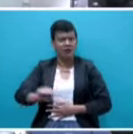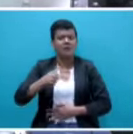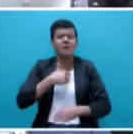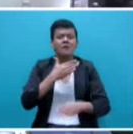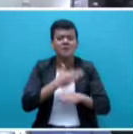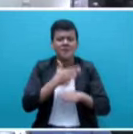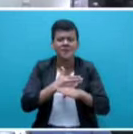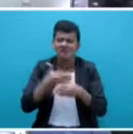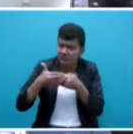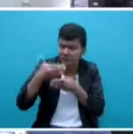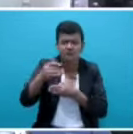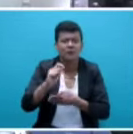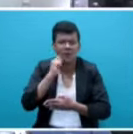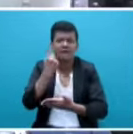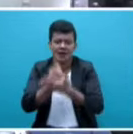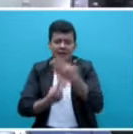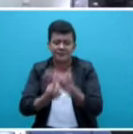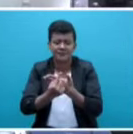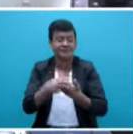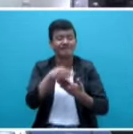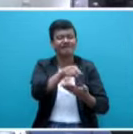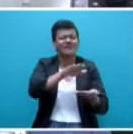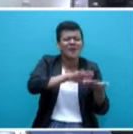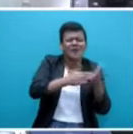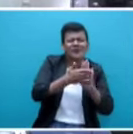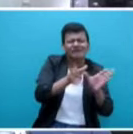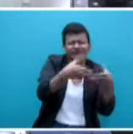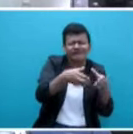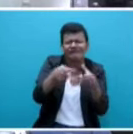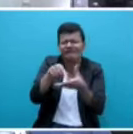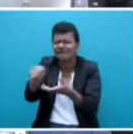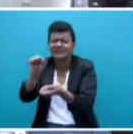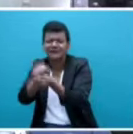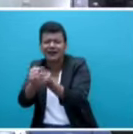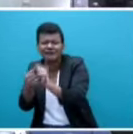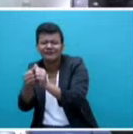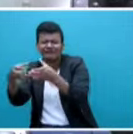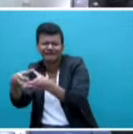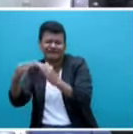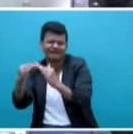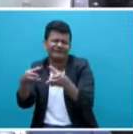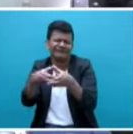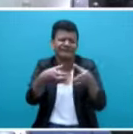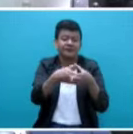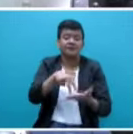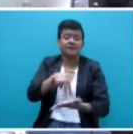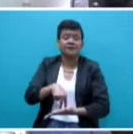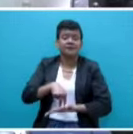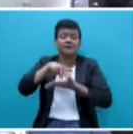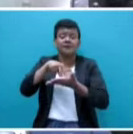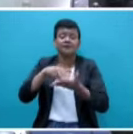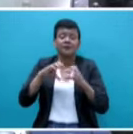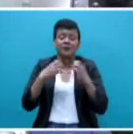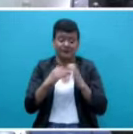sessions. Mr. Speaker, sir, I'm adamant that the standing committee chairpersons and members